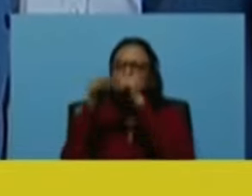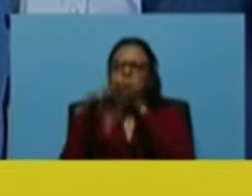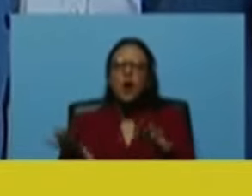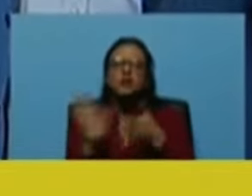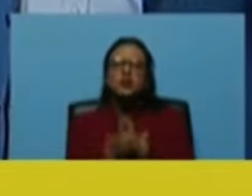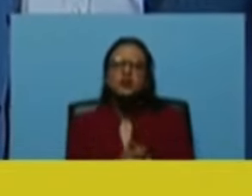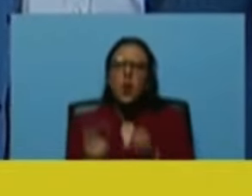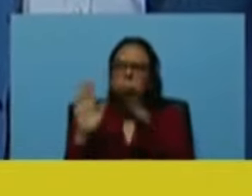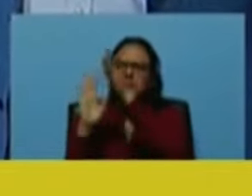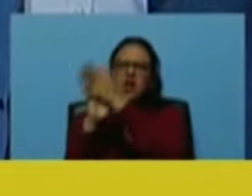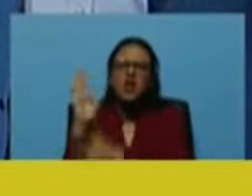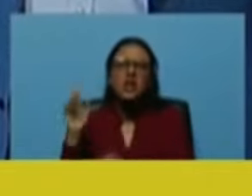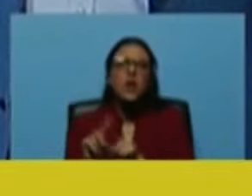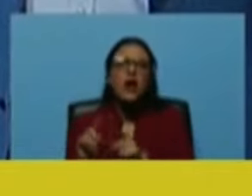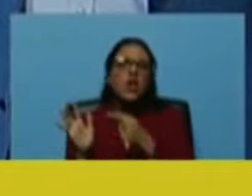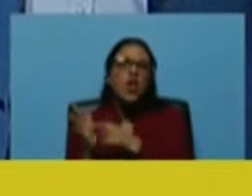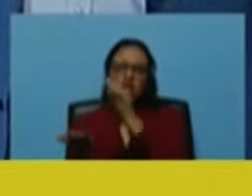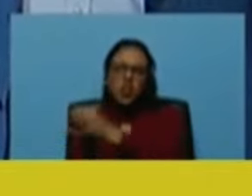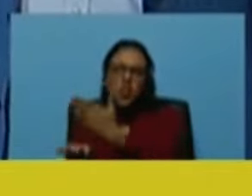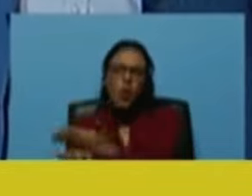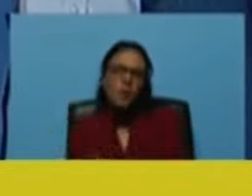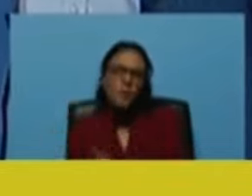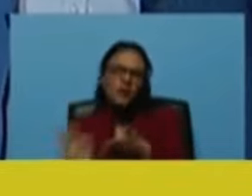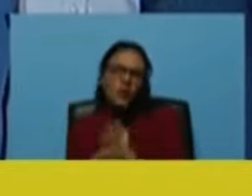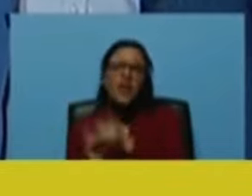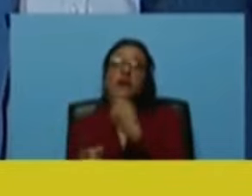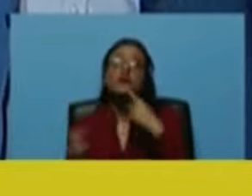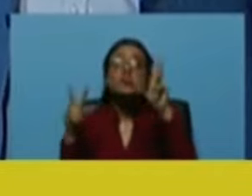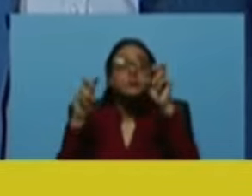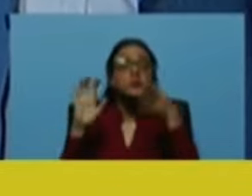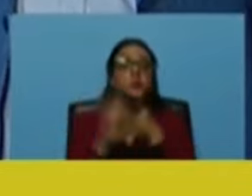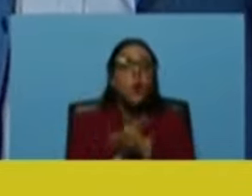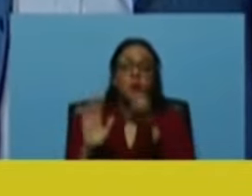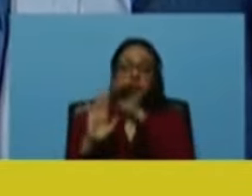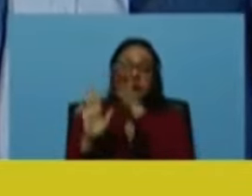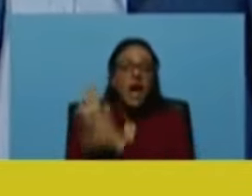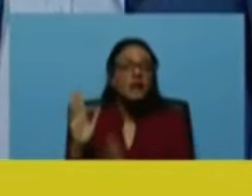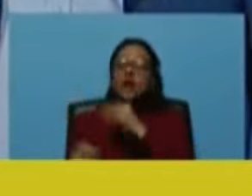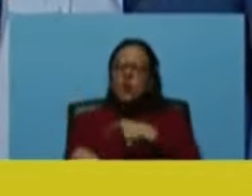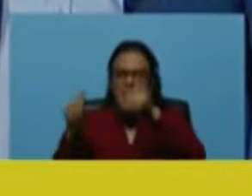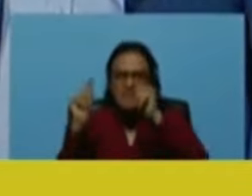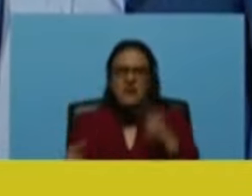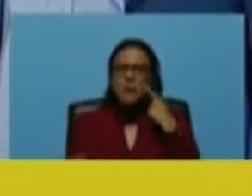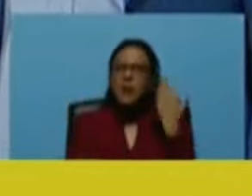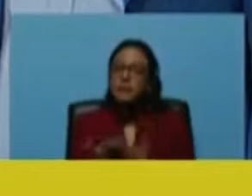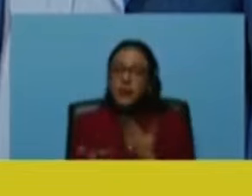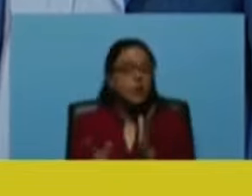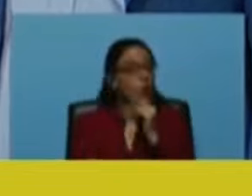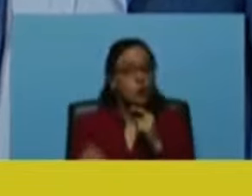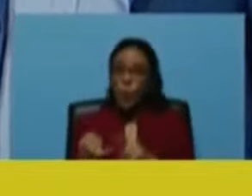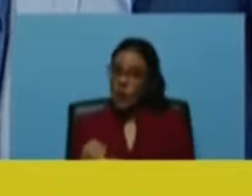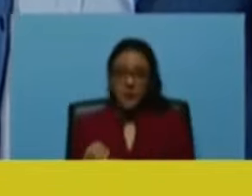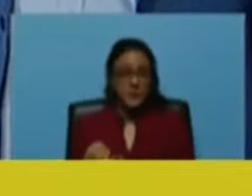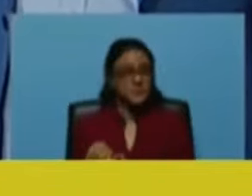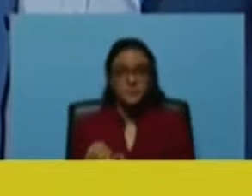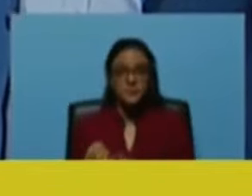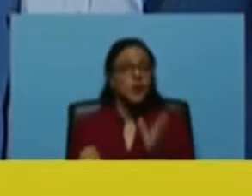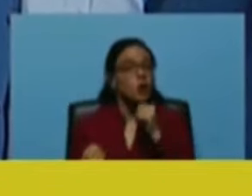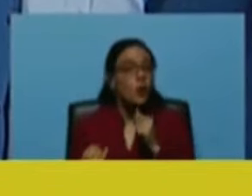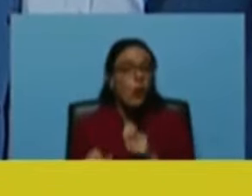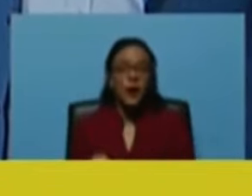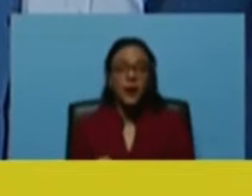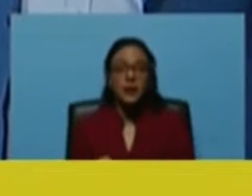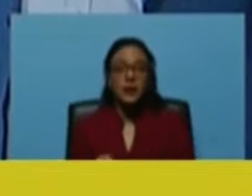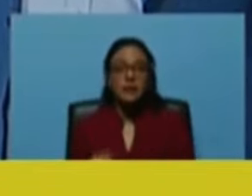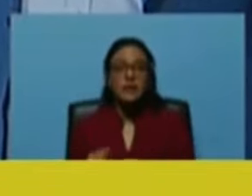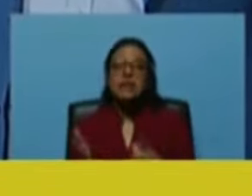the decision of just posting some documents that they said they are tally sheets, but they don't